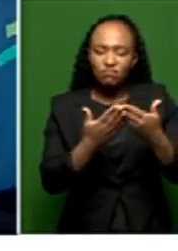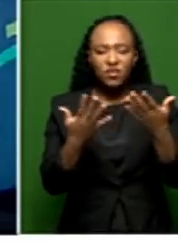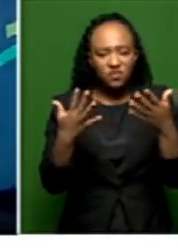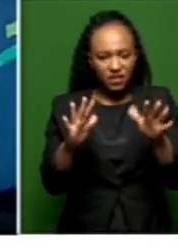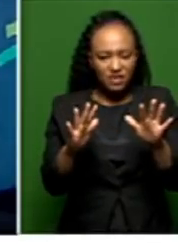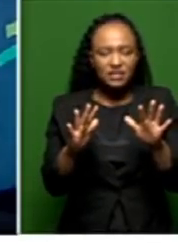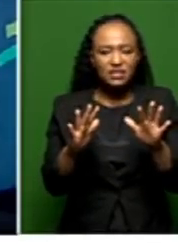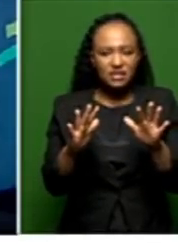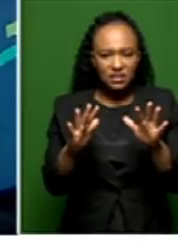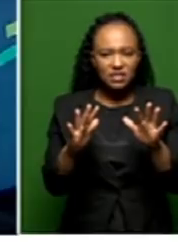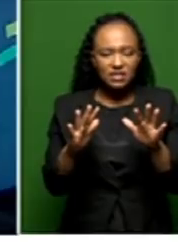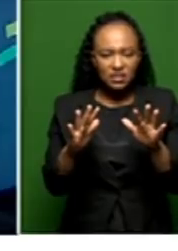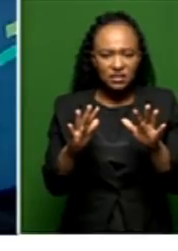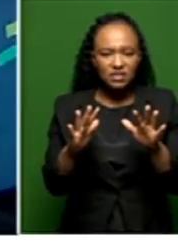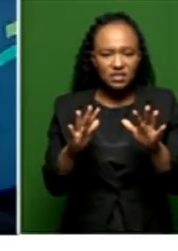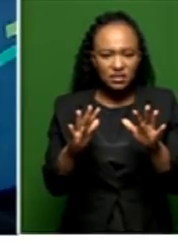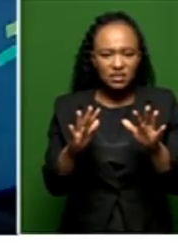most of the